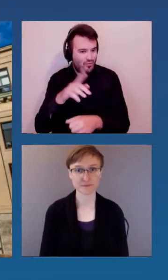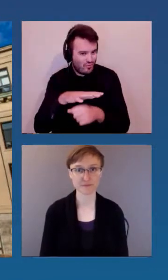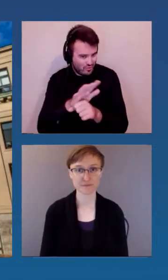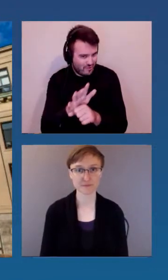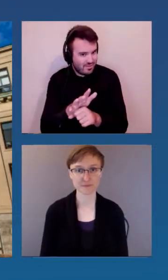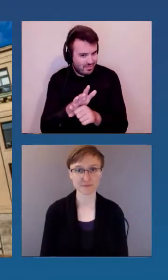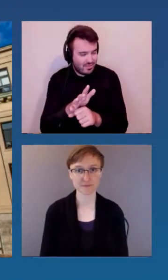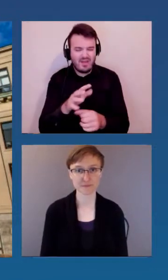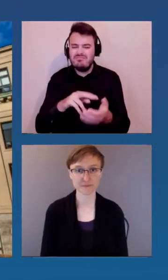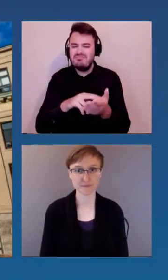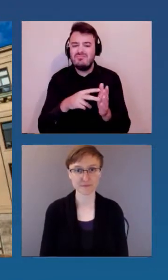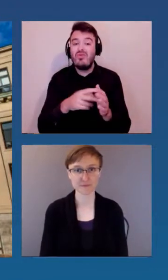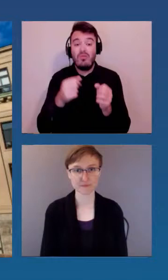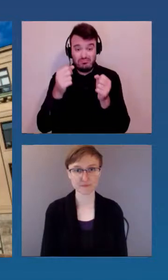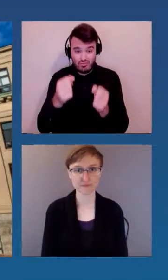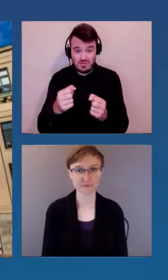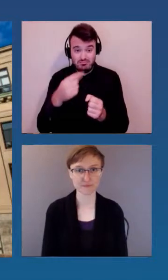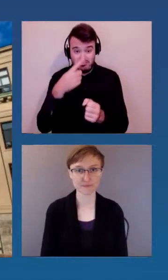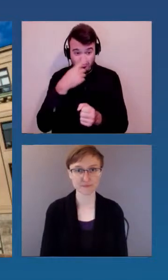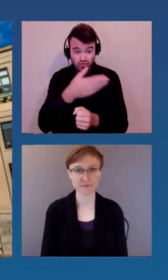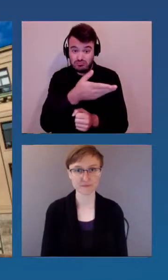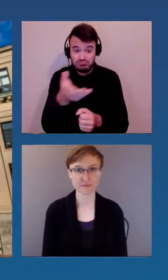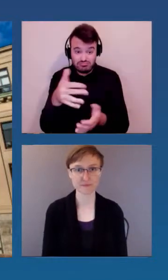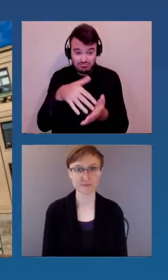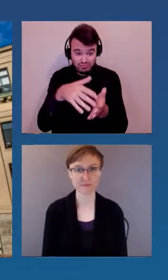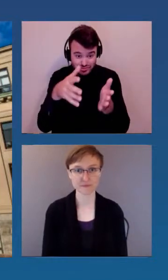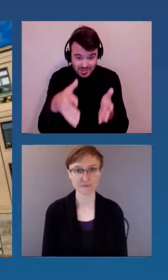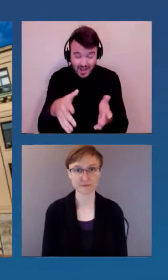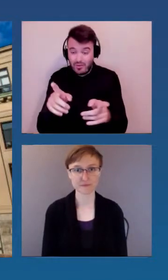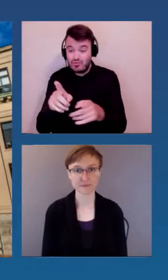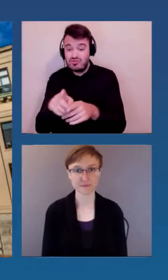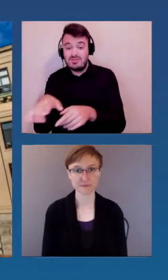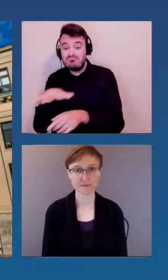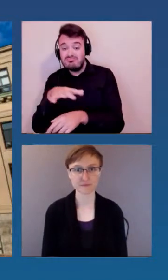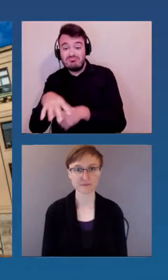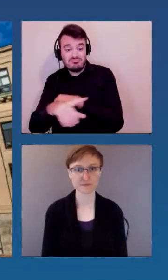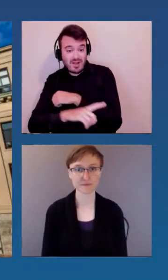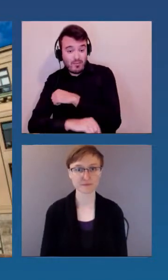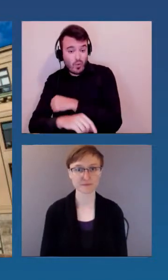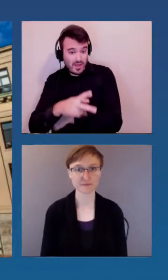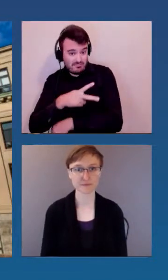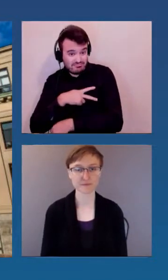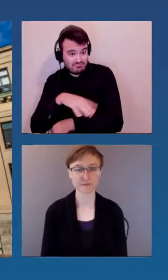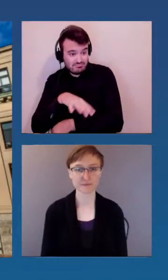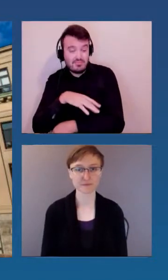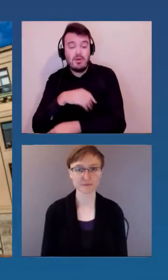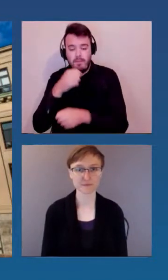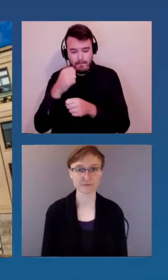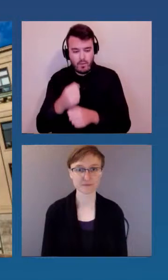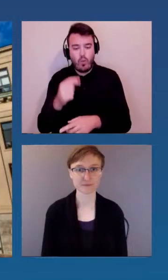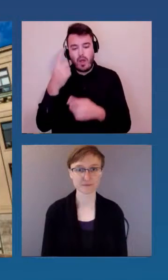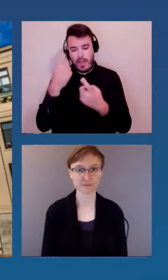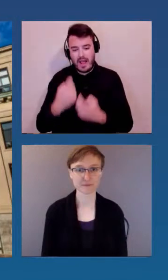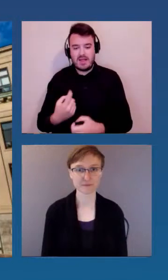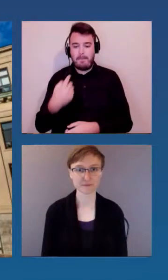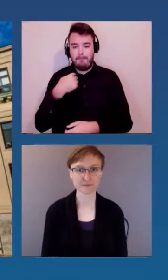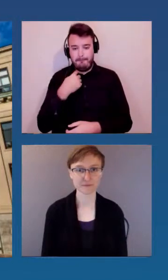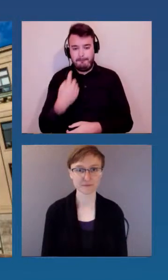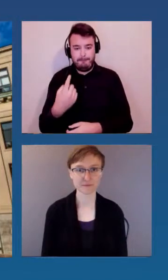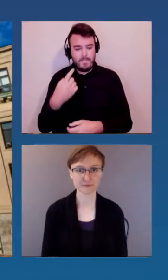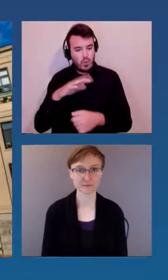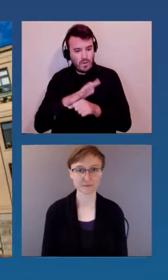thing, we do insist that students behave responsibly on campus, but also outside of campus. So they're a member of the